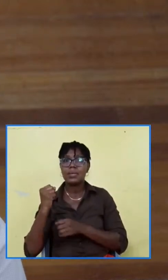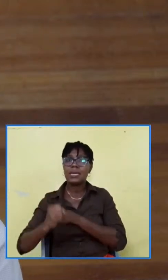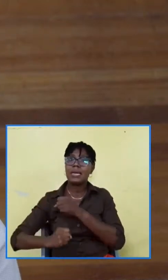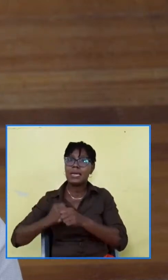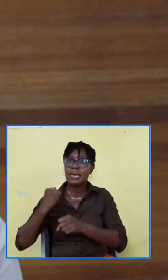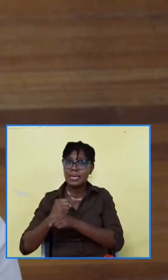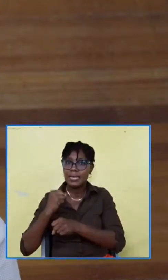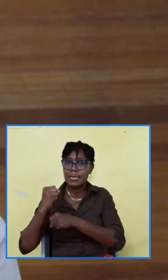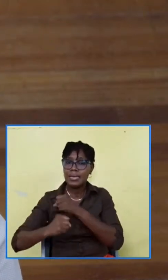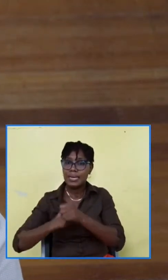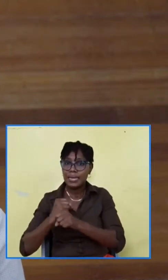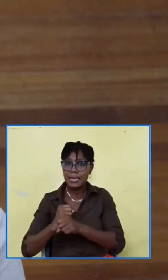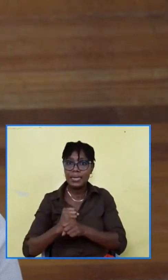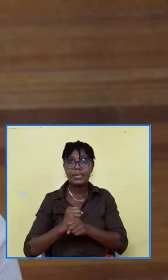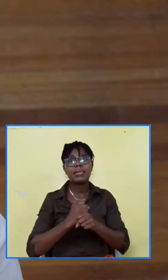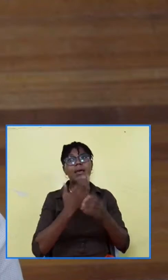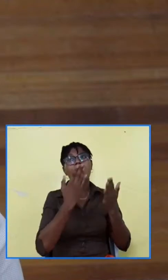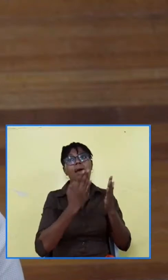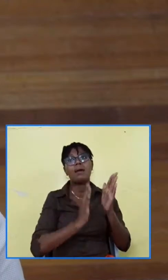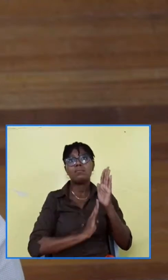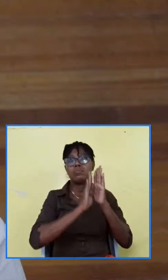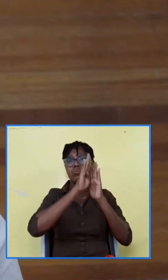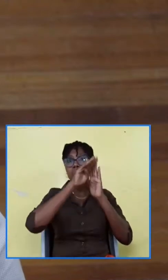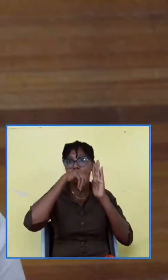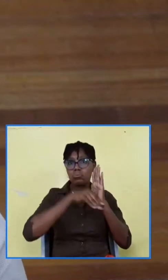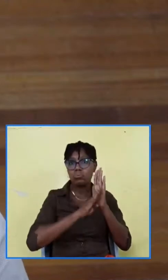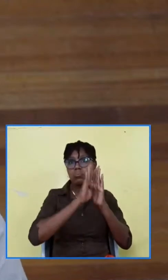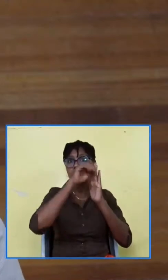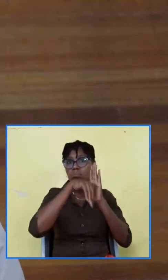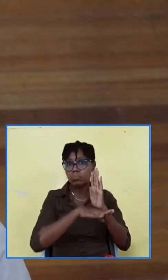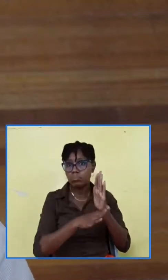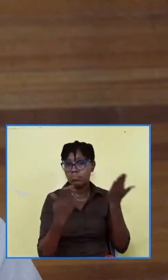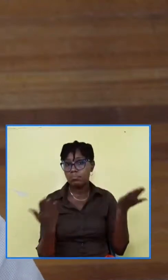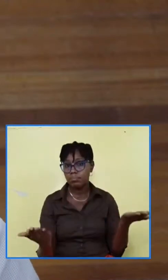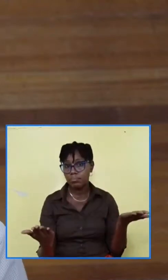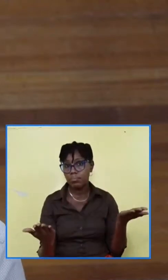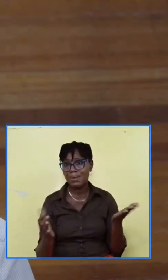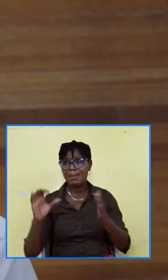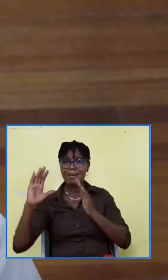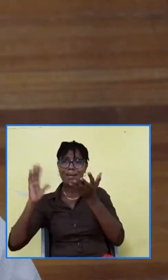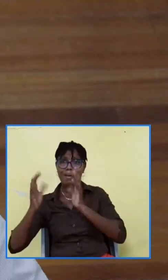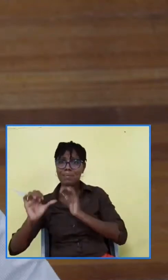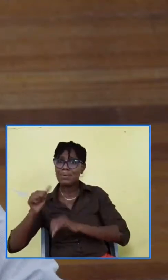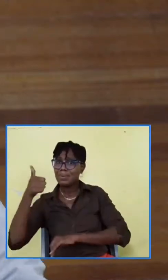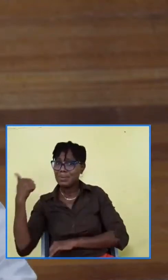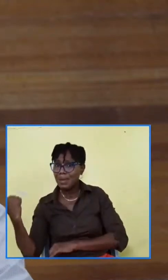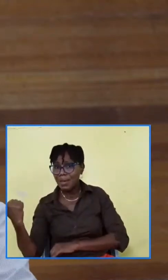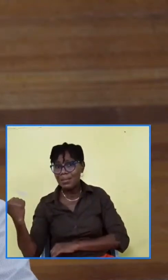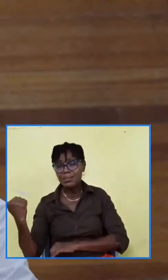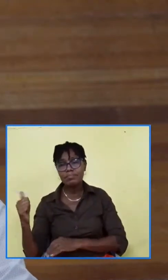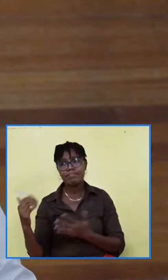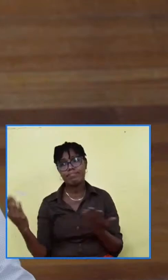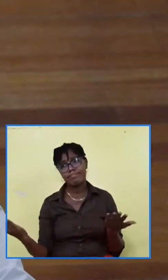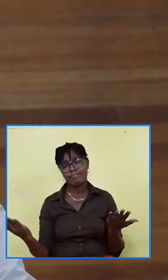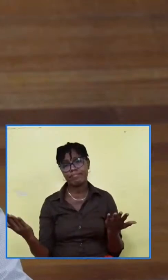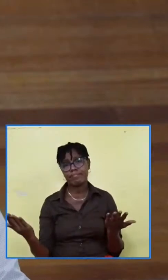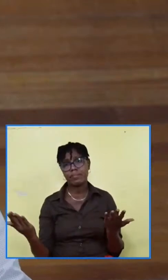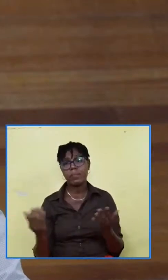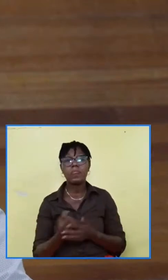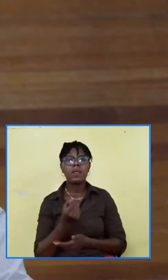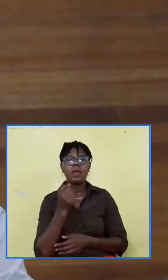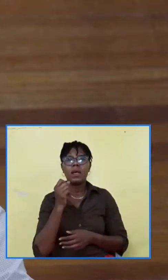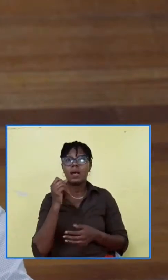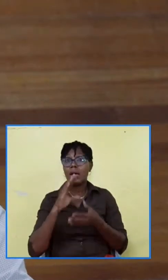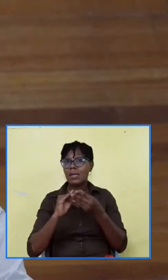other asset classes. We didn't do a risk-adjusted basis because we thought most people probably won't gather that. But I will say that there are